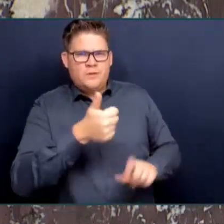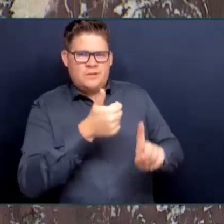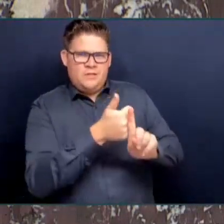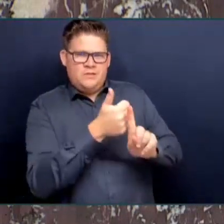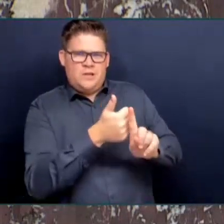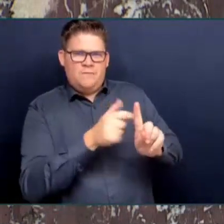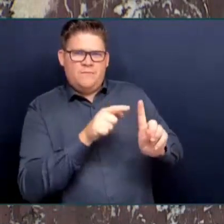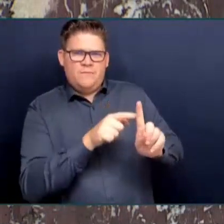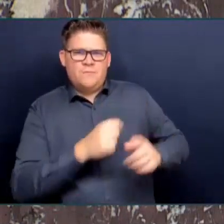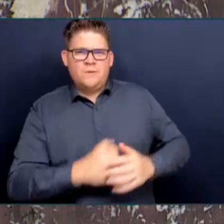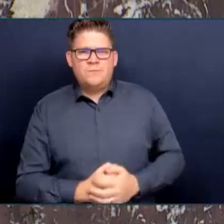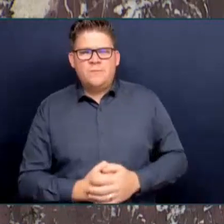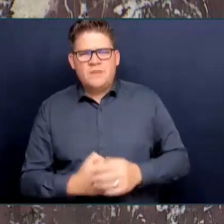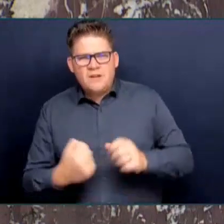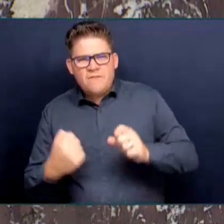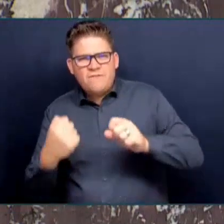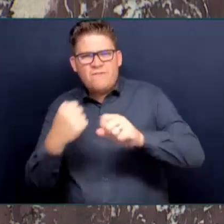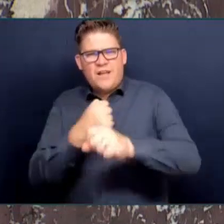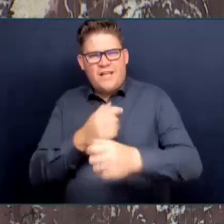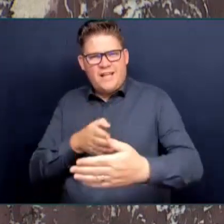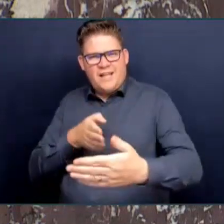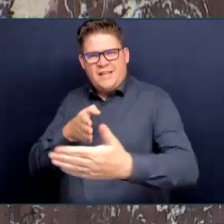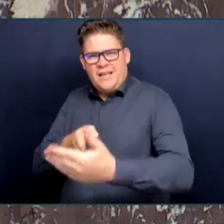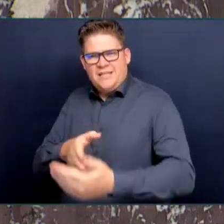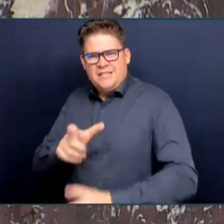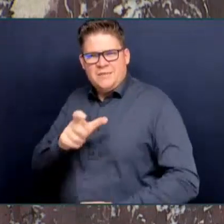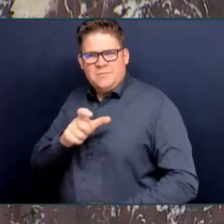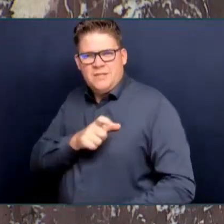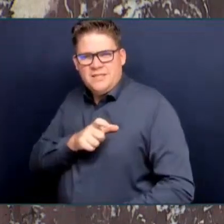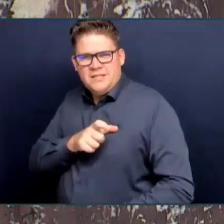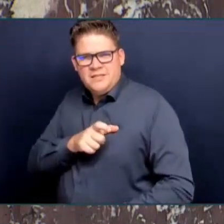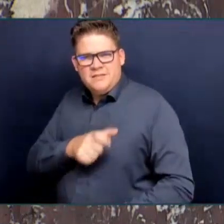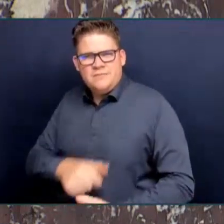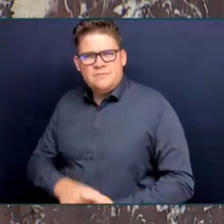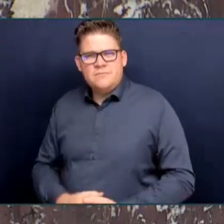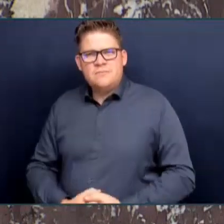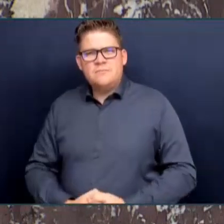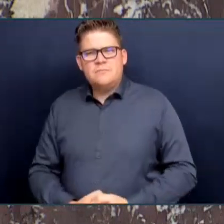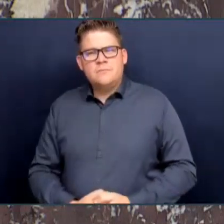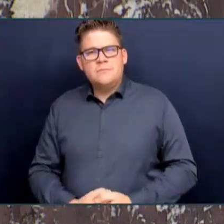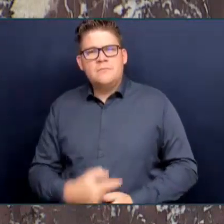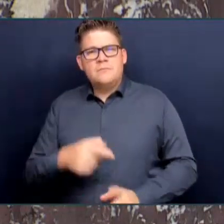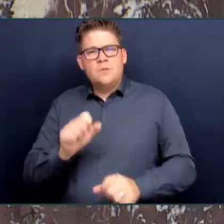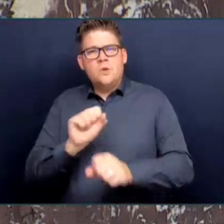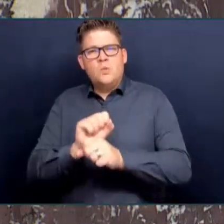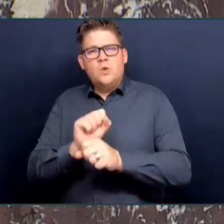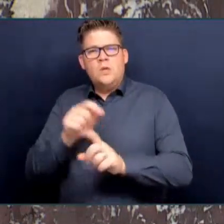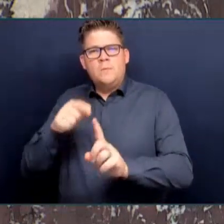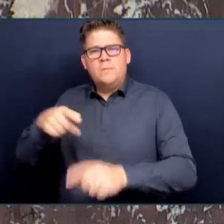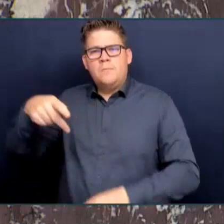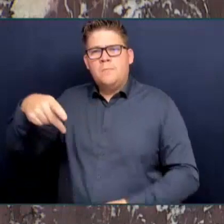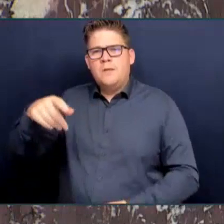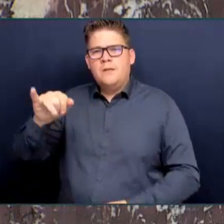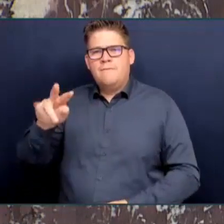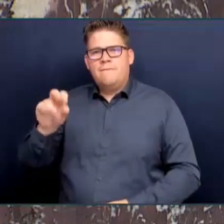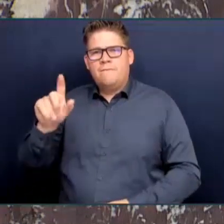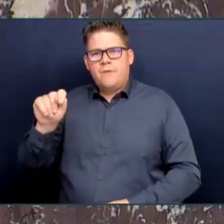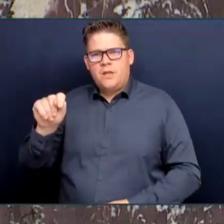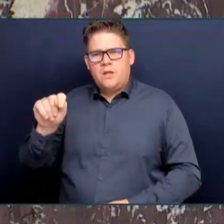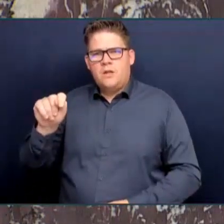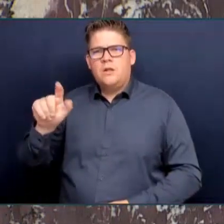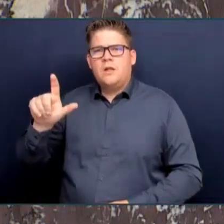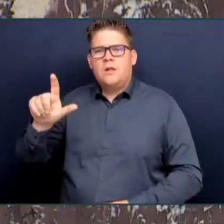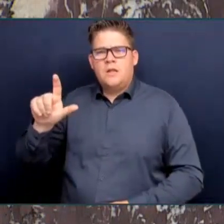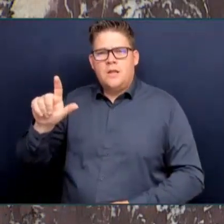formative. During his time with Pivot Legal, the Premier was well known for protecting drug traffickers. I have quotes